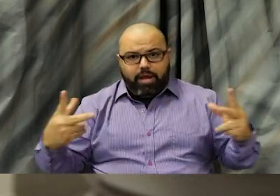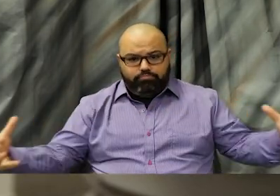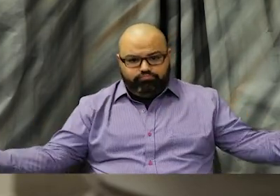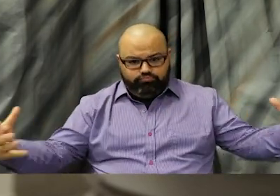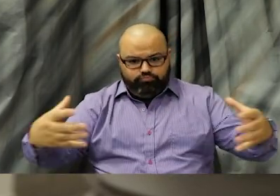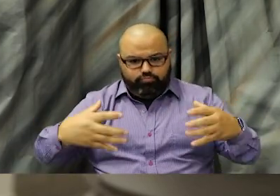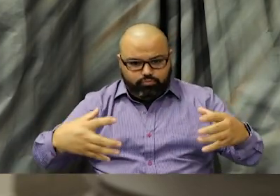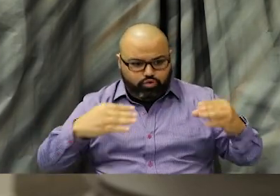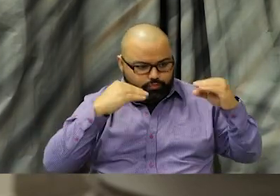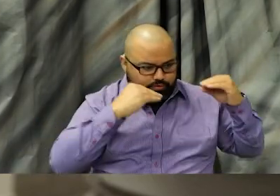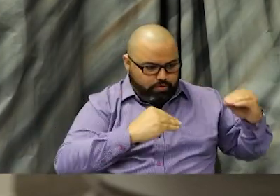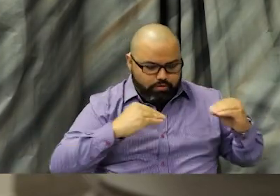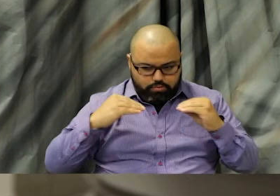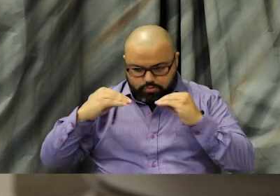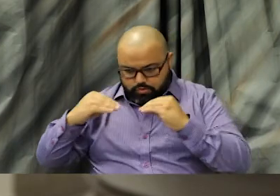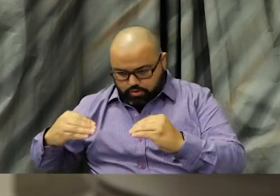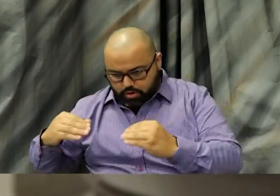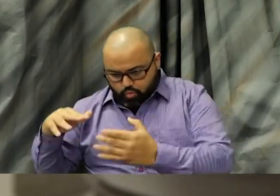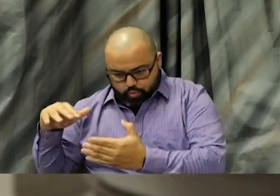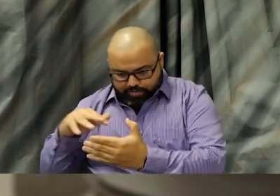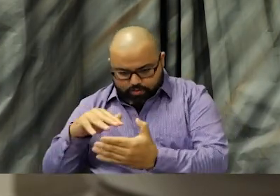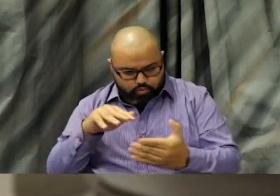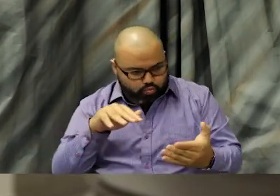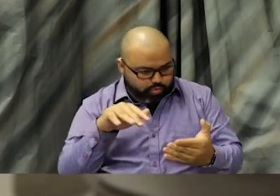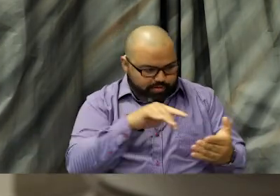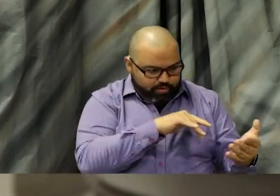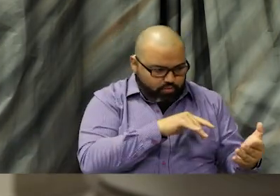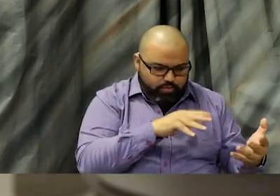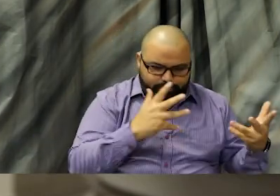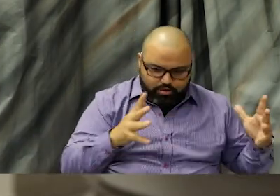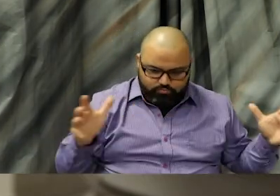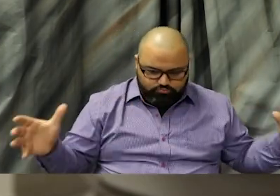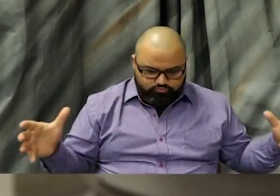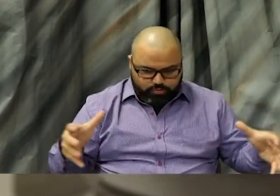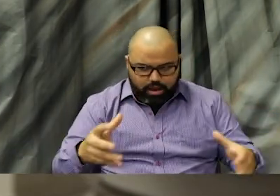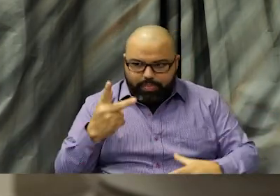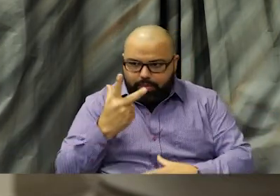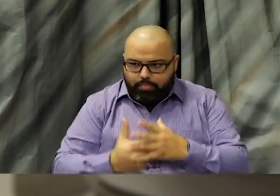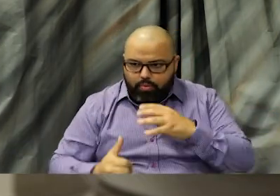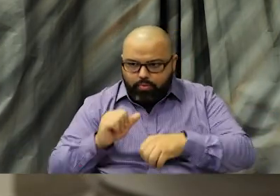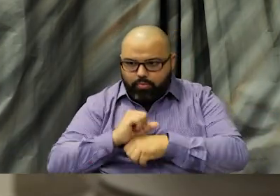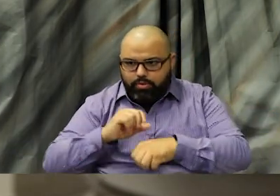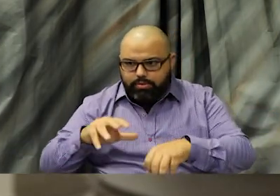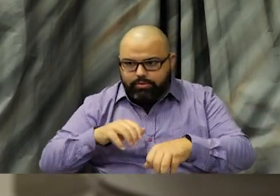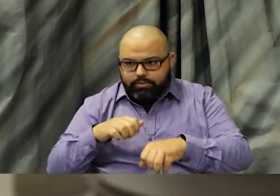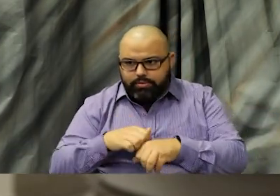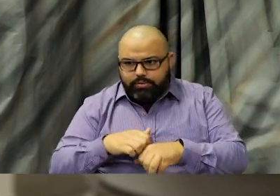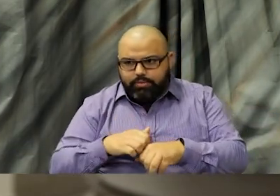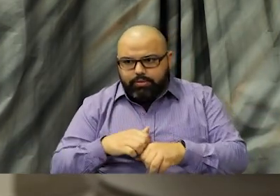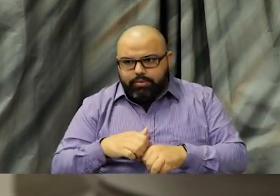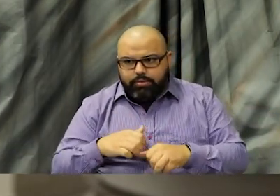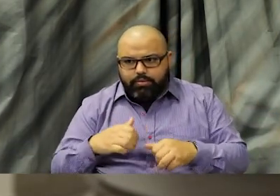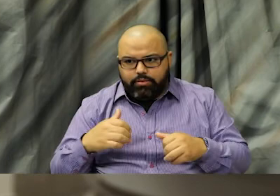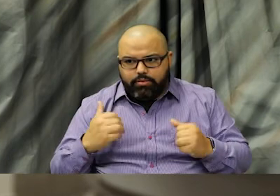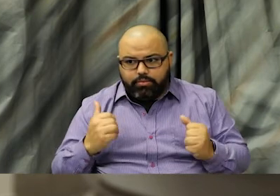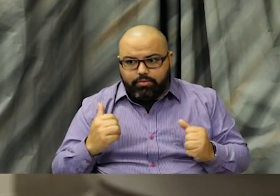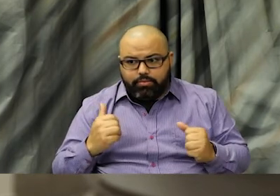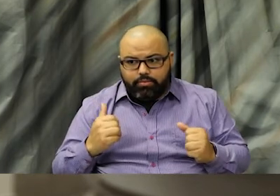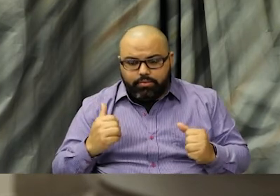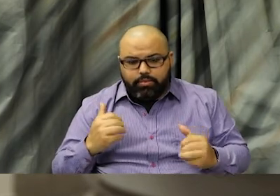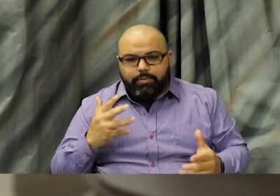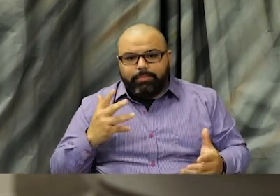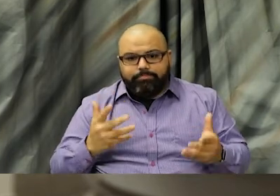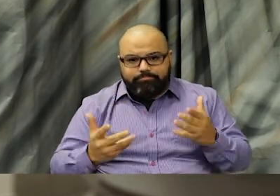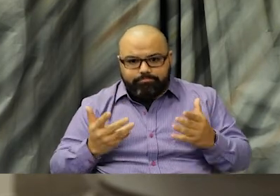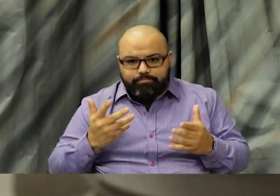at the same place. You've taught the lesson, you've reviewed what you previously learned, and they've both worked on that assignment that you had